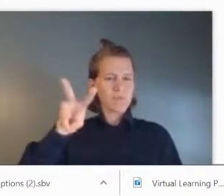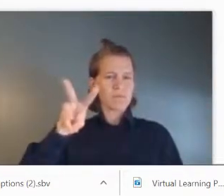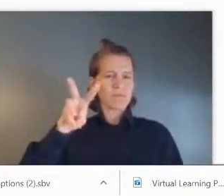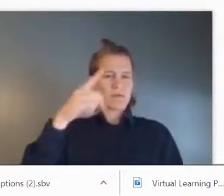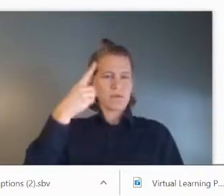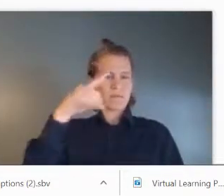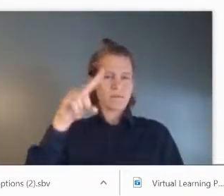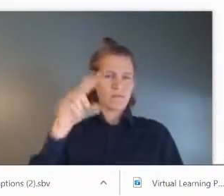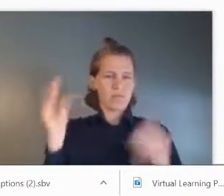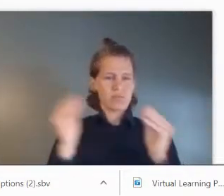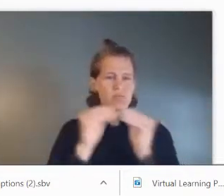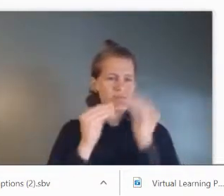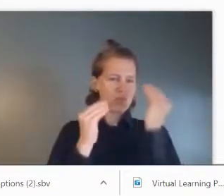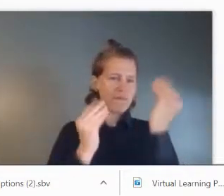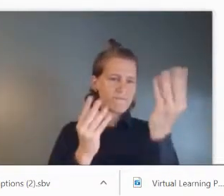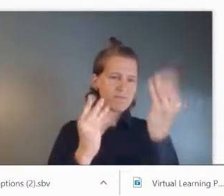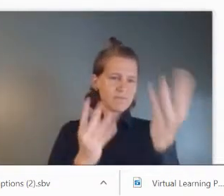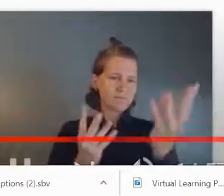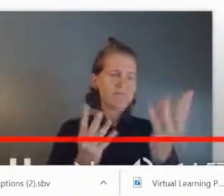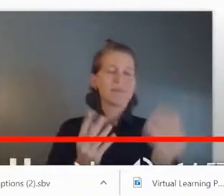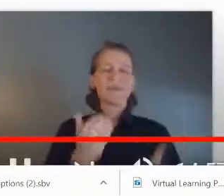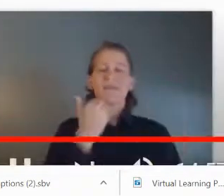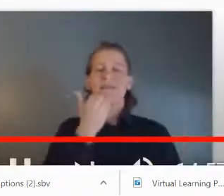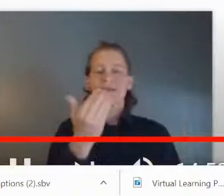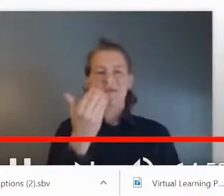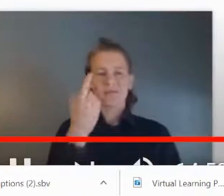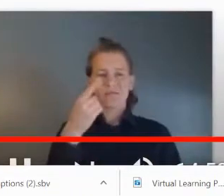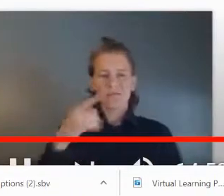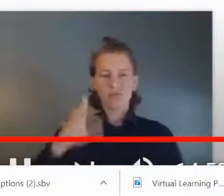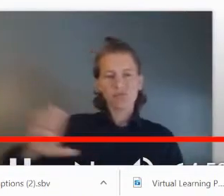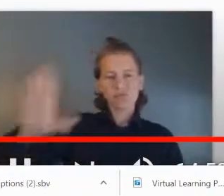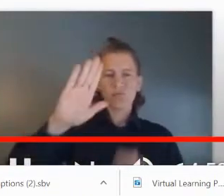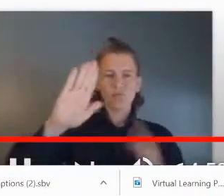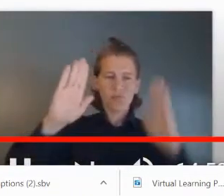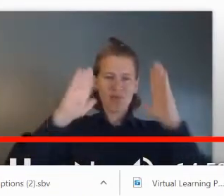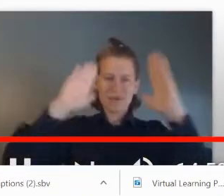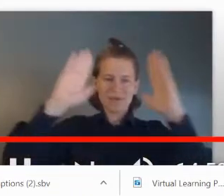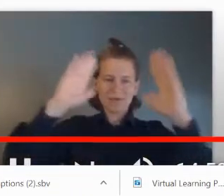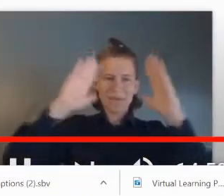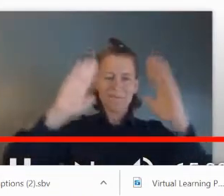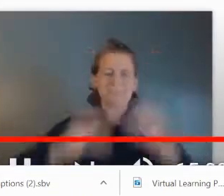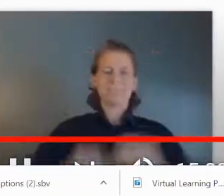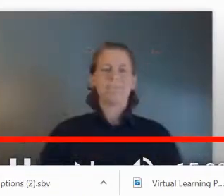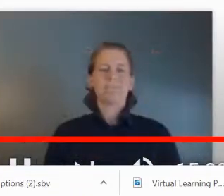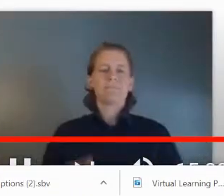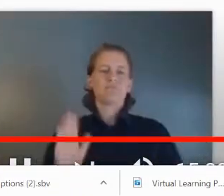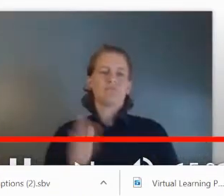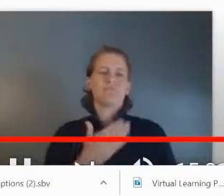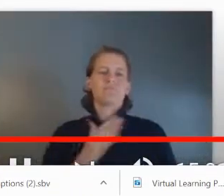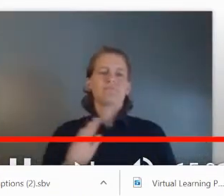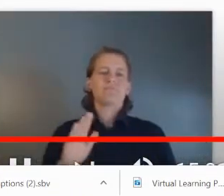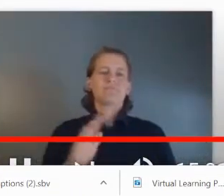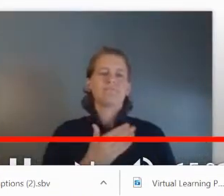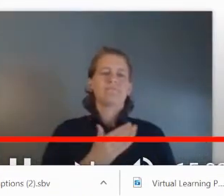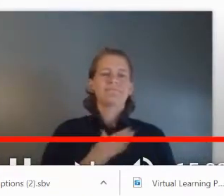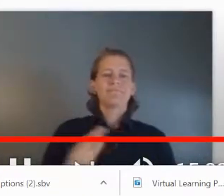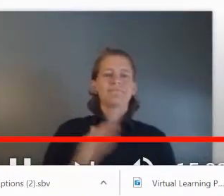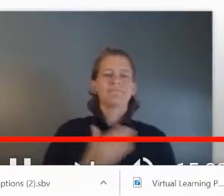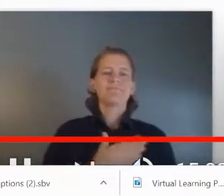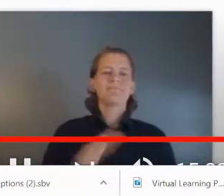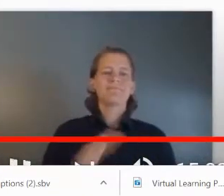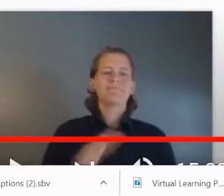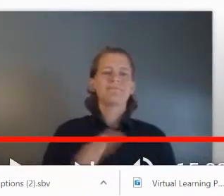Thank you for your attention. I want love, I wanna give in, I want love, peace together, oh